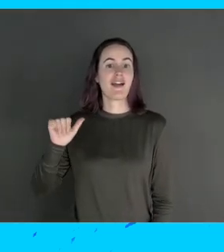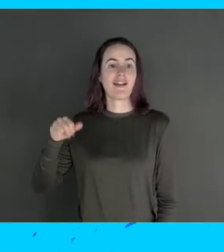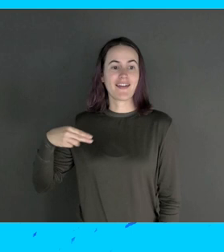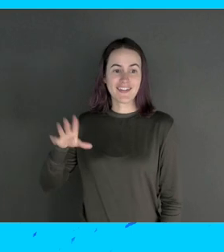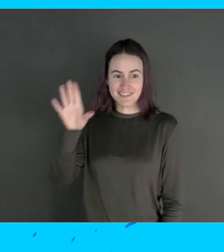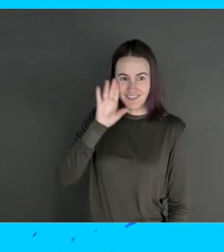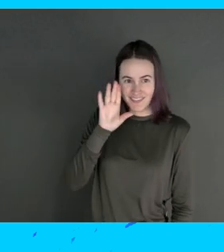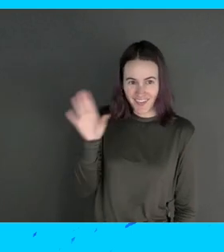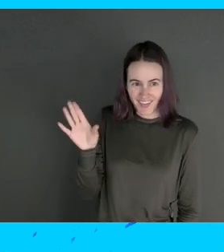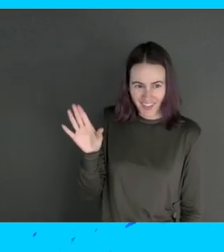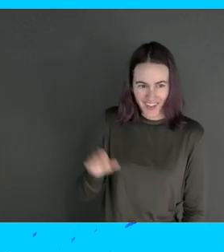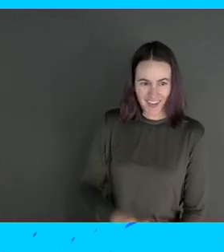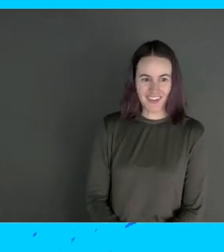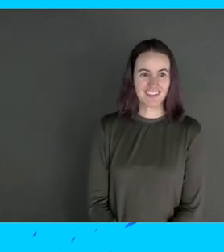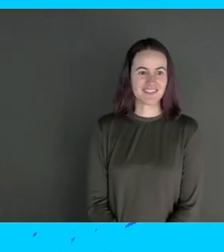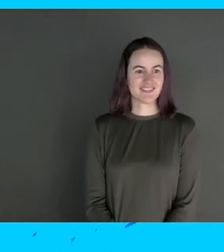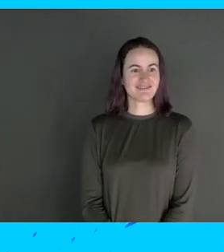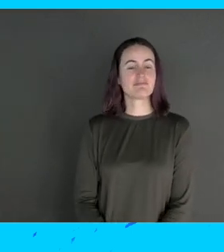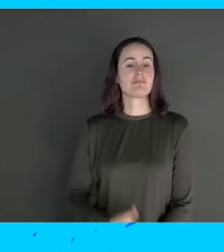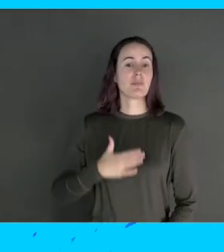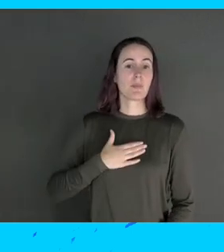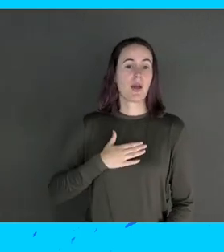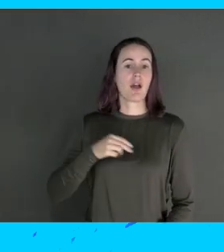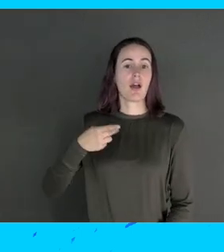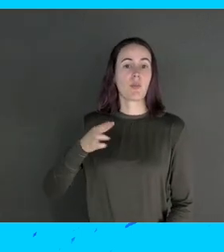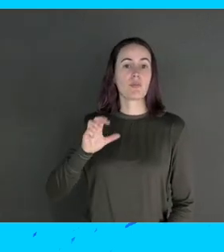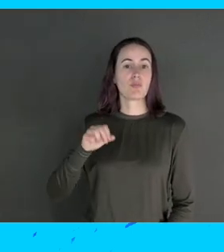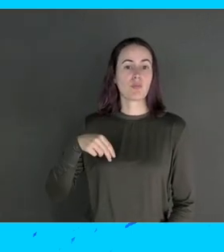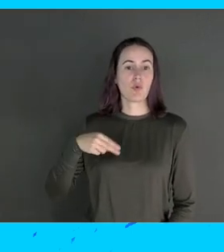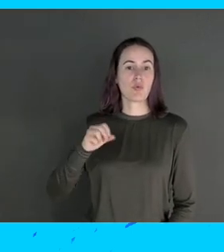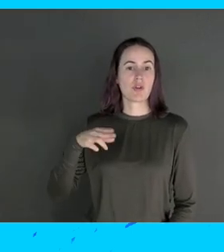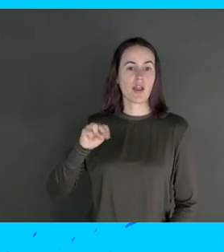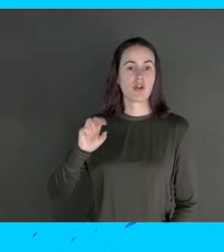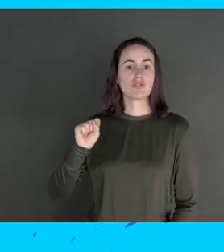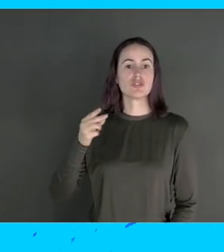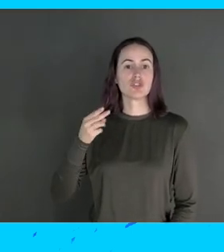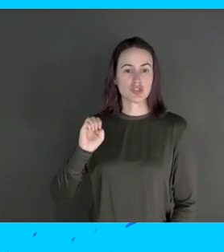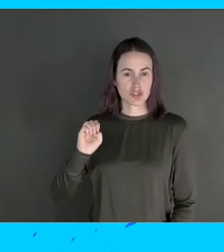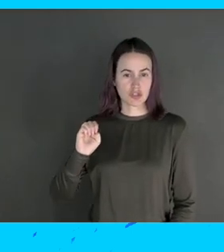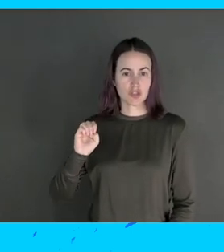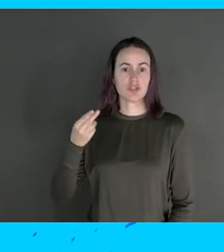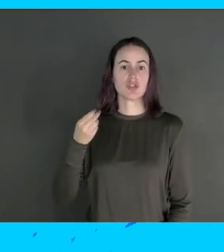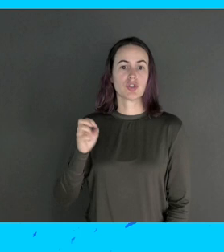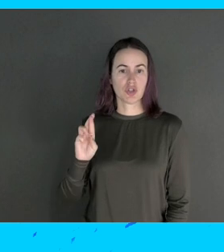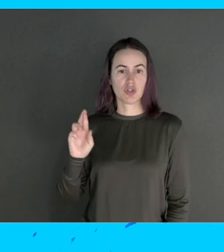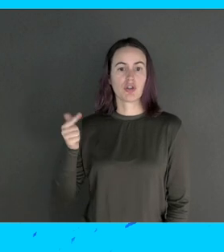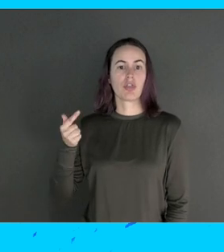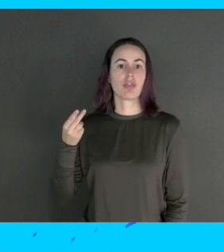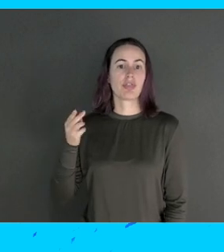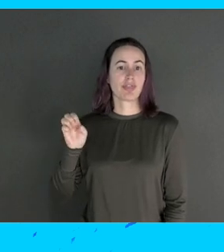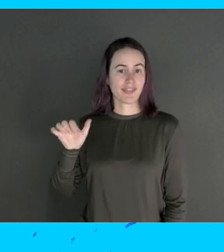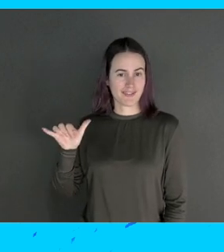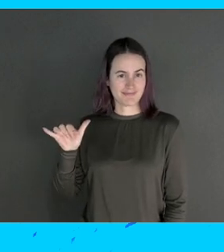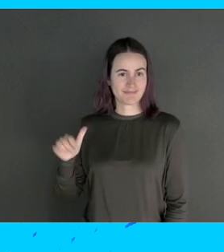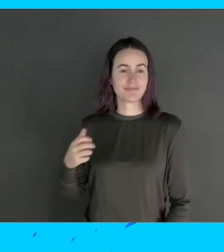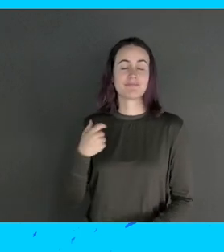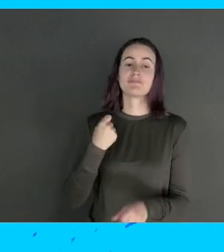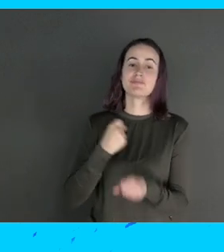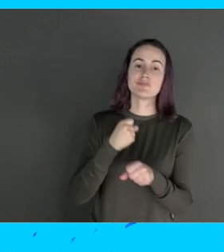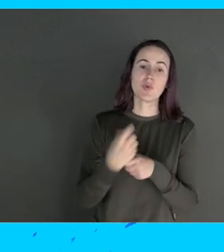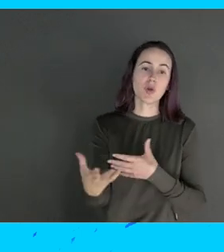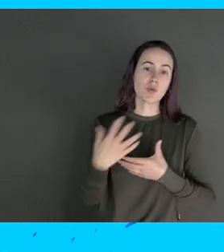Monkey. I go by she, her, they pronouns. I'm a writer, content creator, and a diversity and inclusion specialist. I live here in